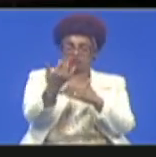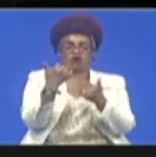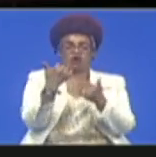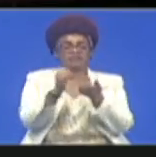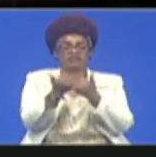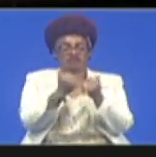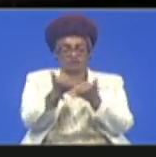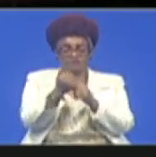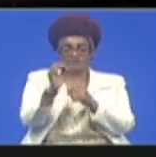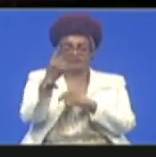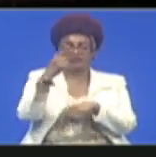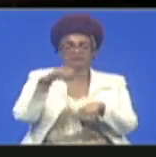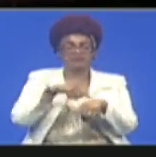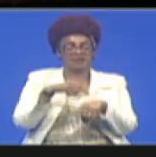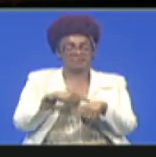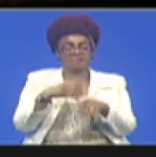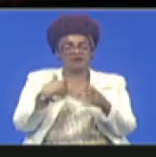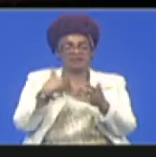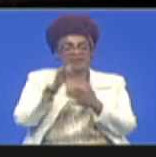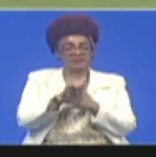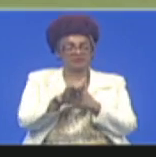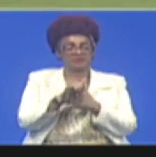the modern CAF Champions League era.